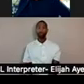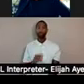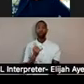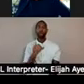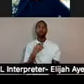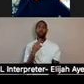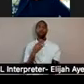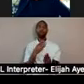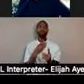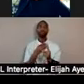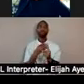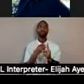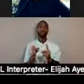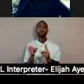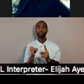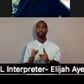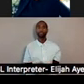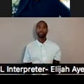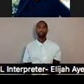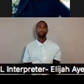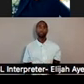gears a little bit.